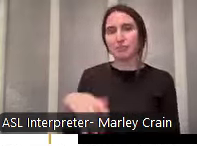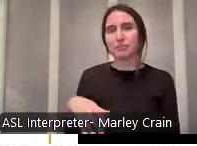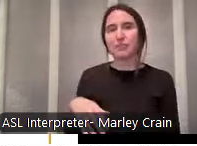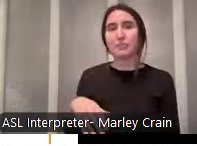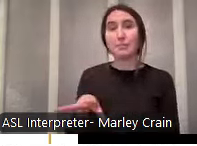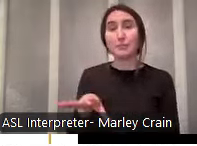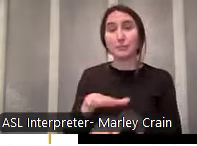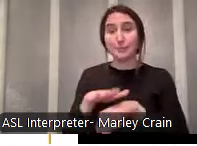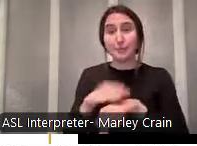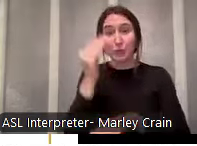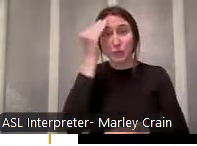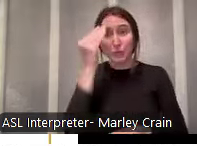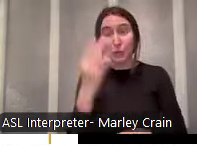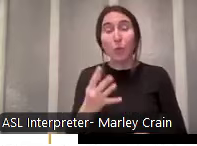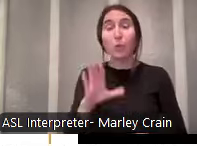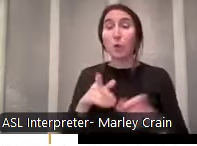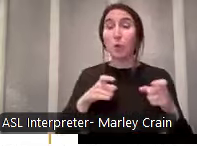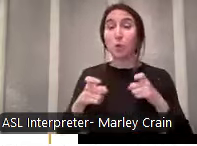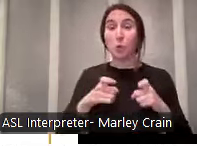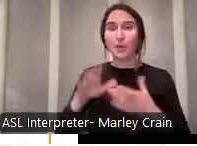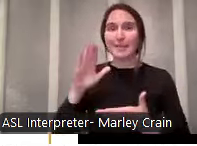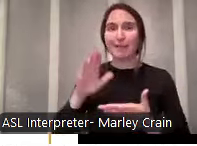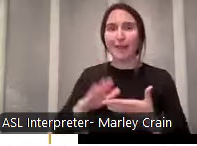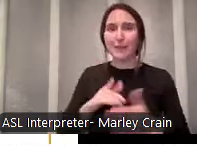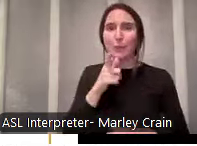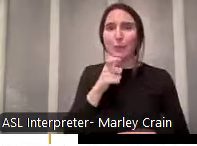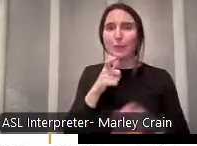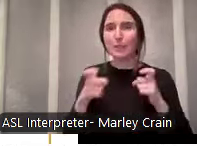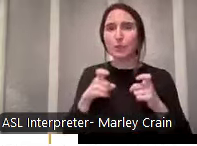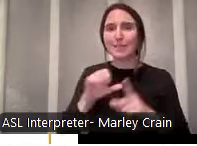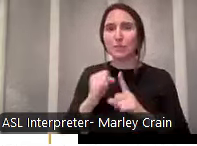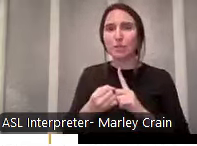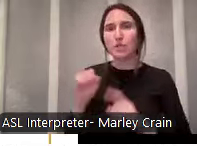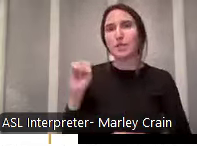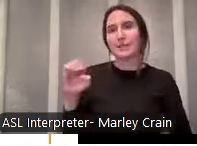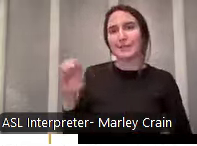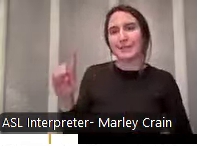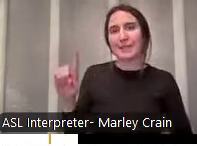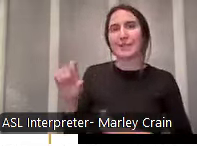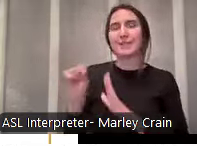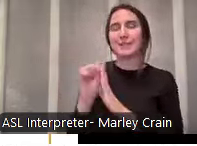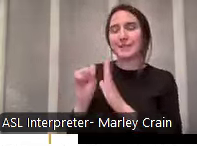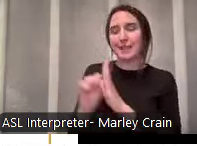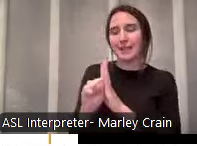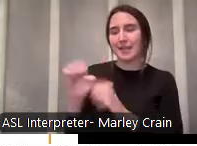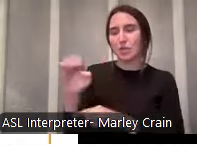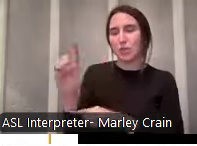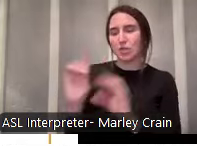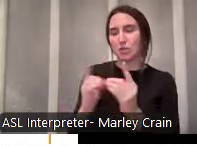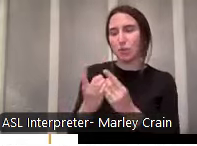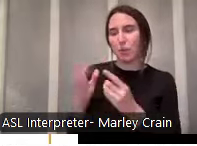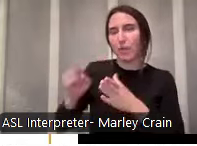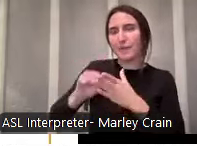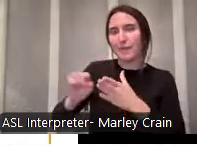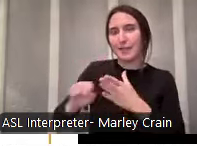state education complaint. It's the state education department that investigates. So that's something that sometimes